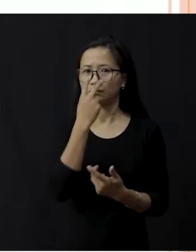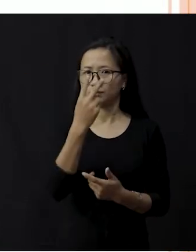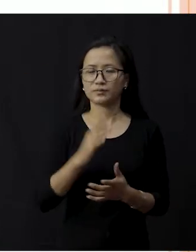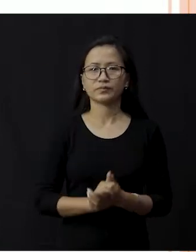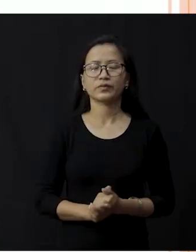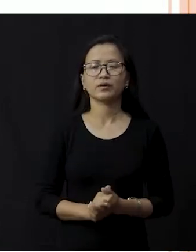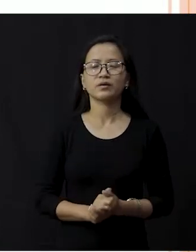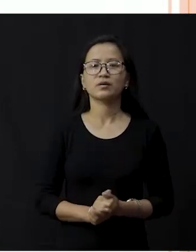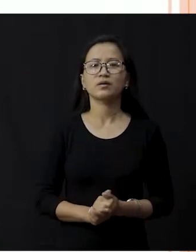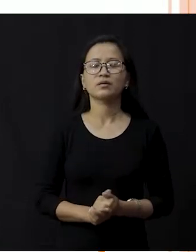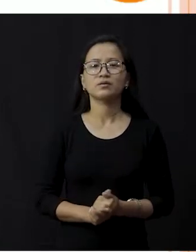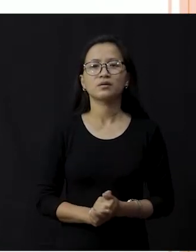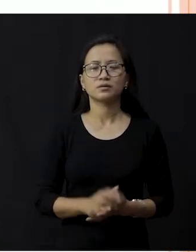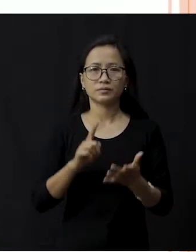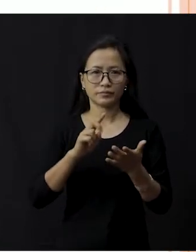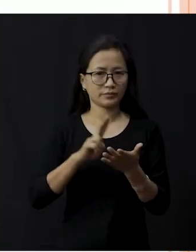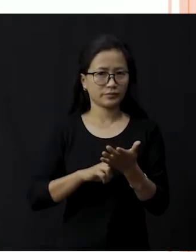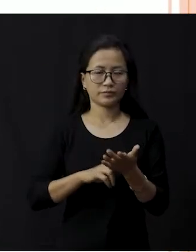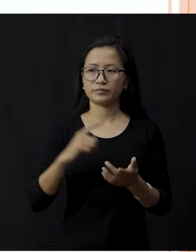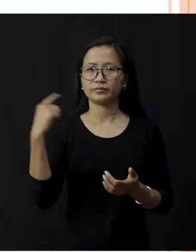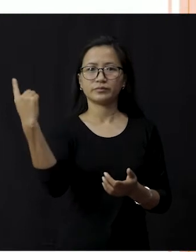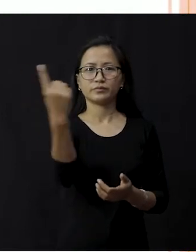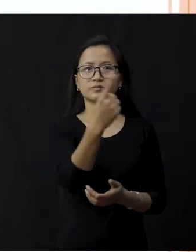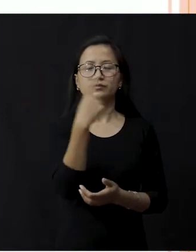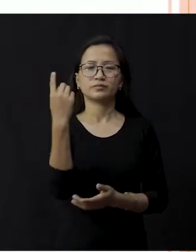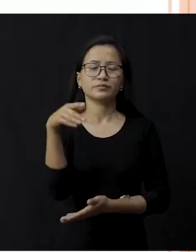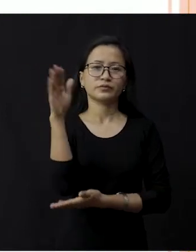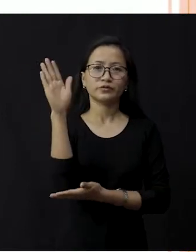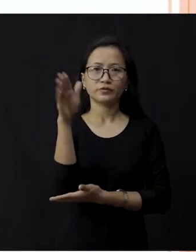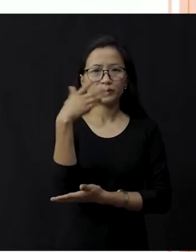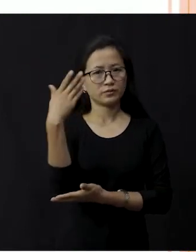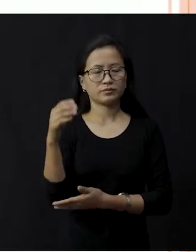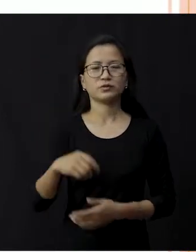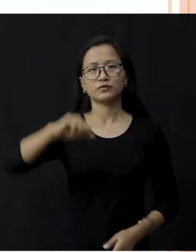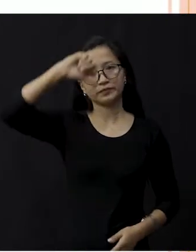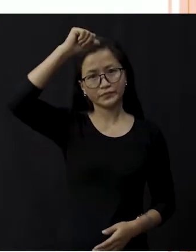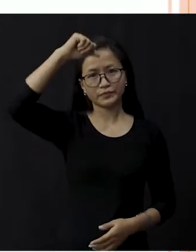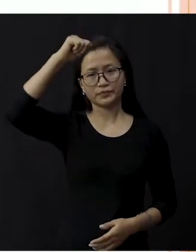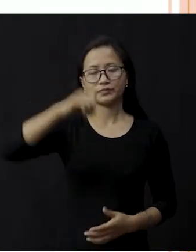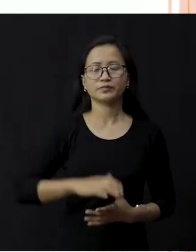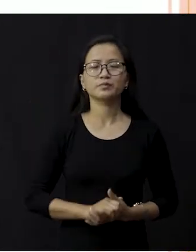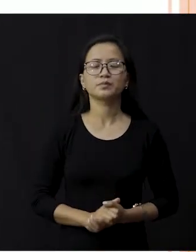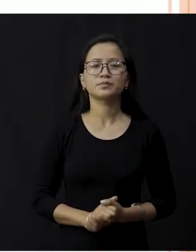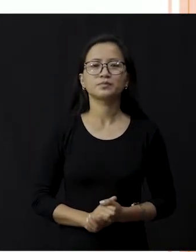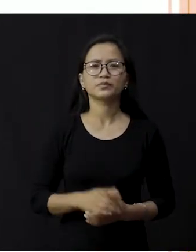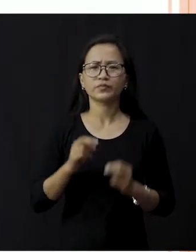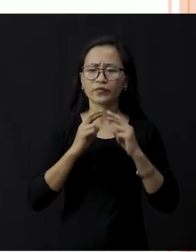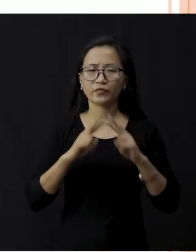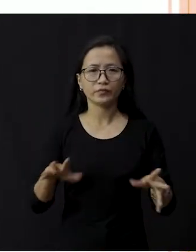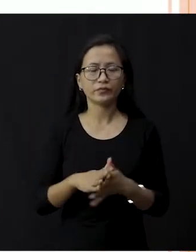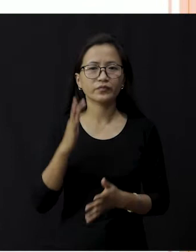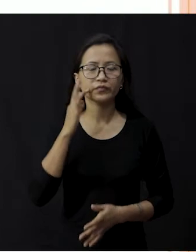This is the national flag of India. Very important. This is